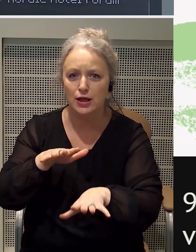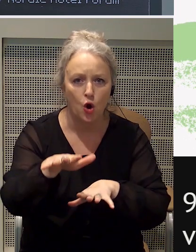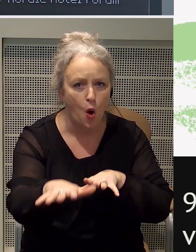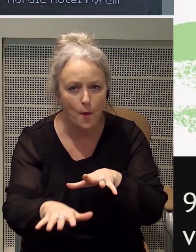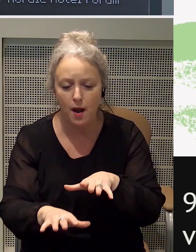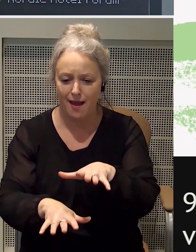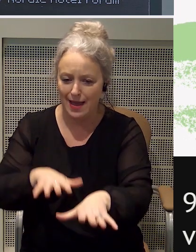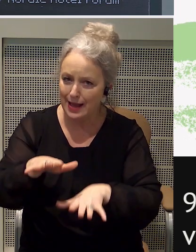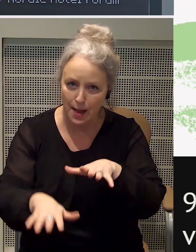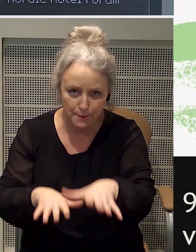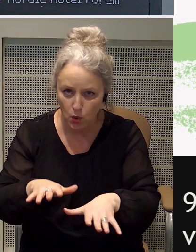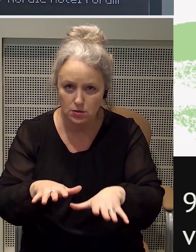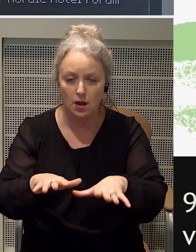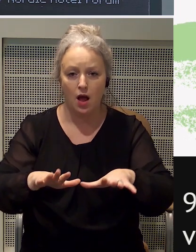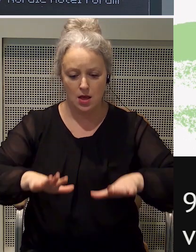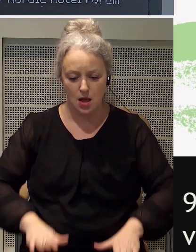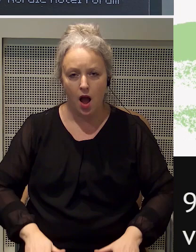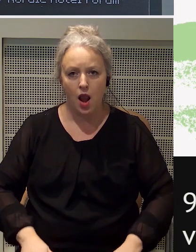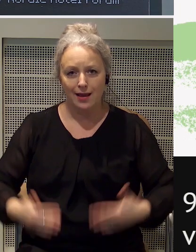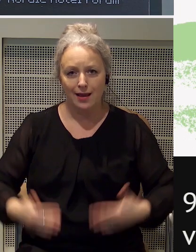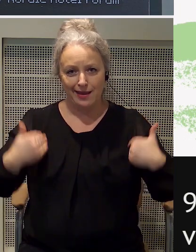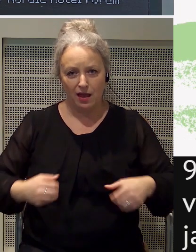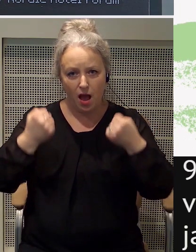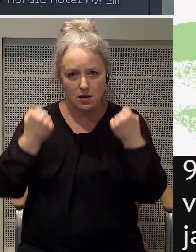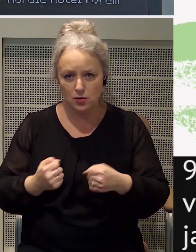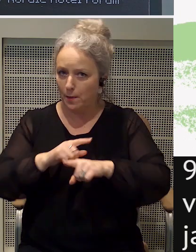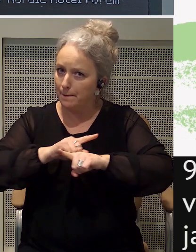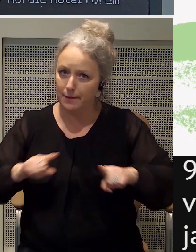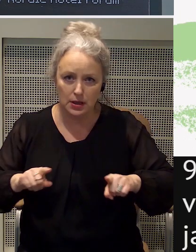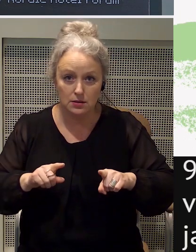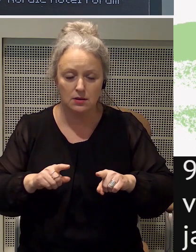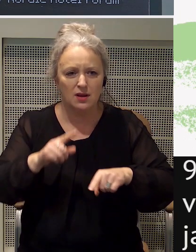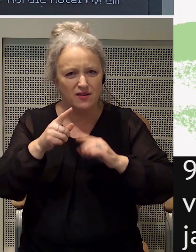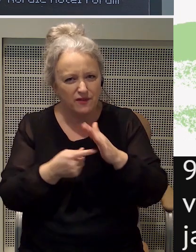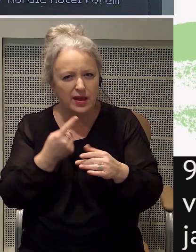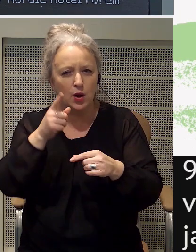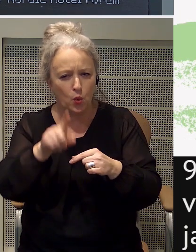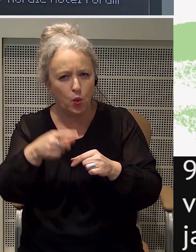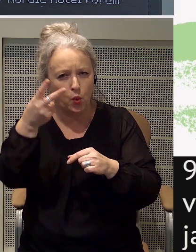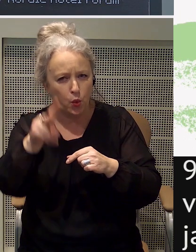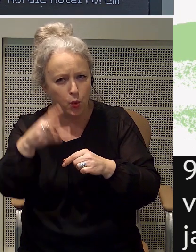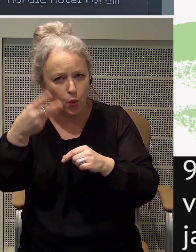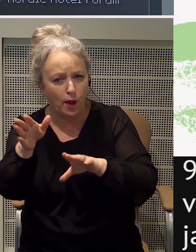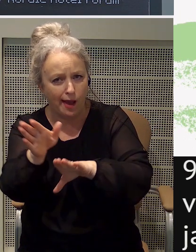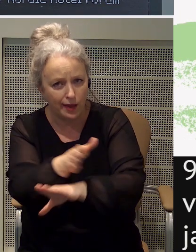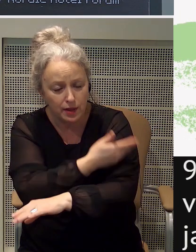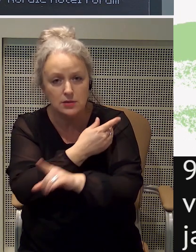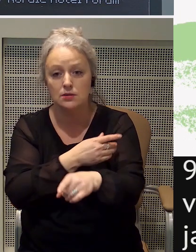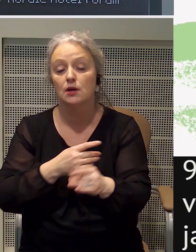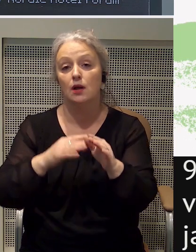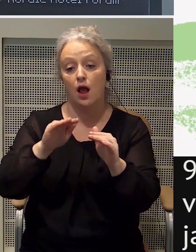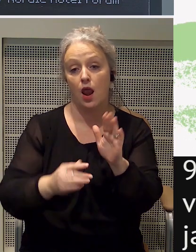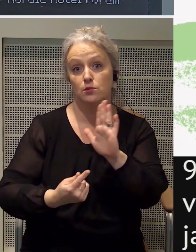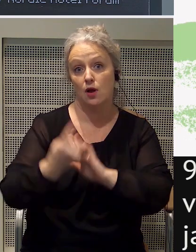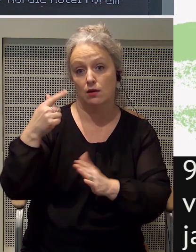started noticing that the boy wasn't crawling and putting his